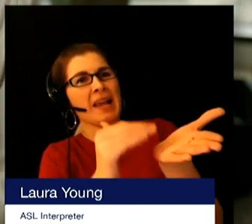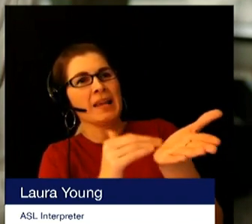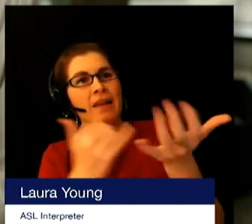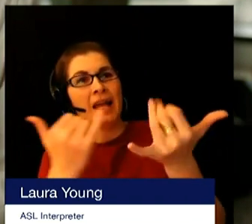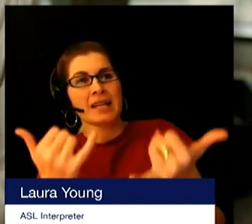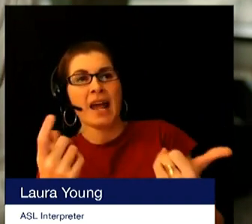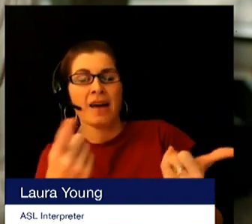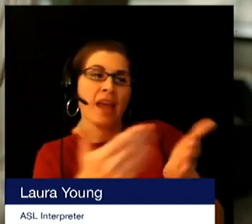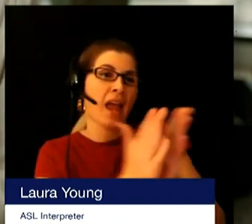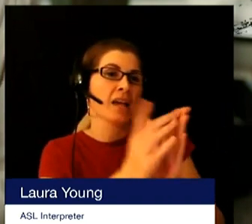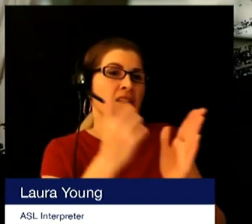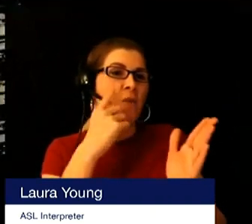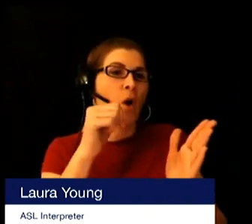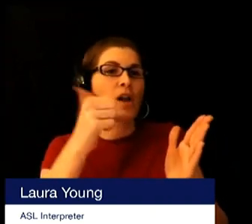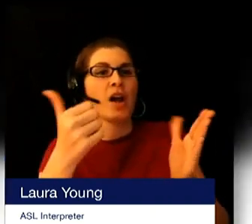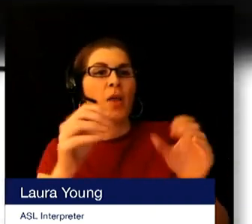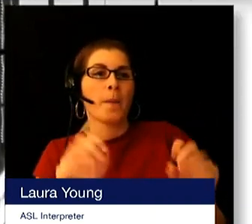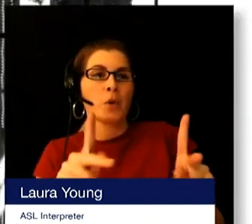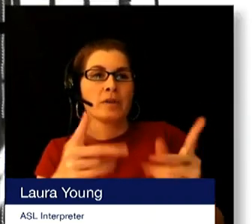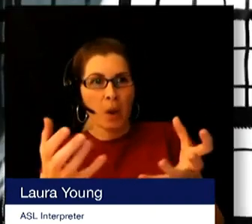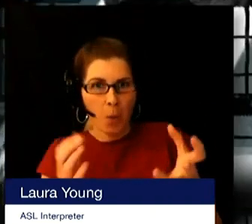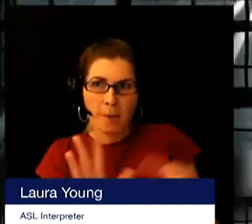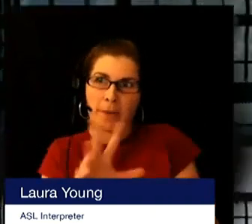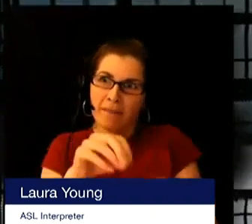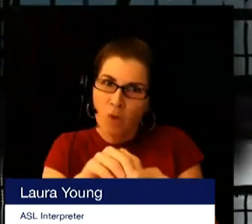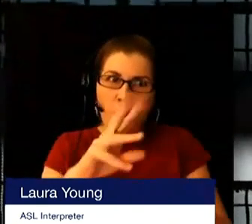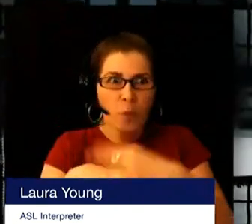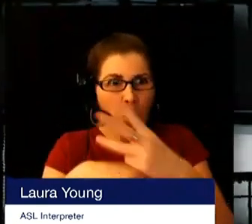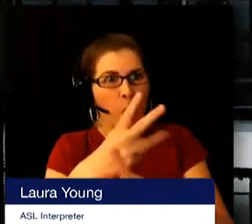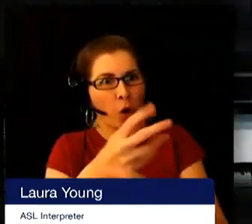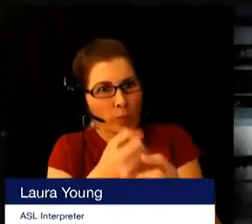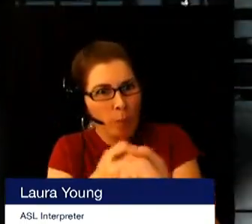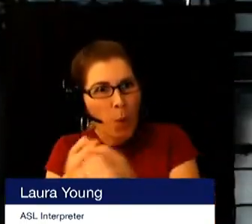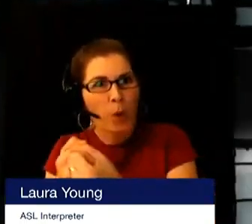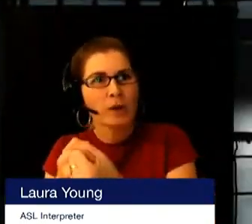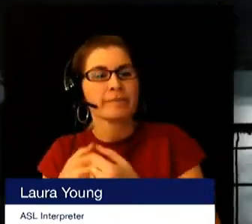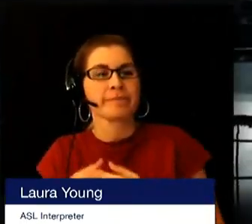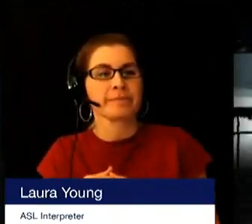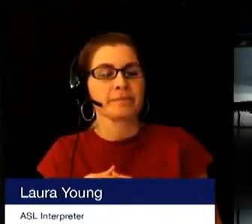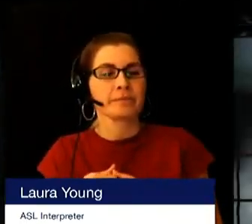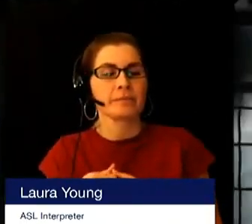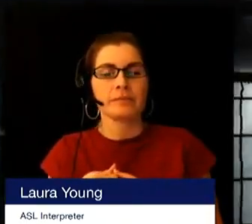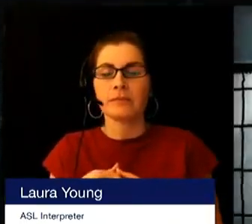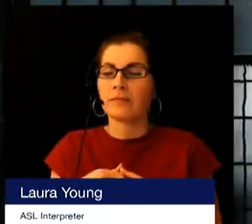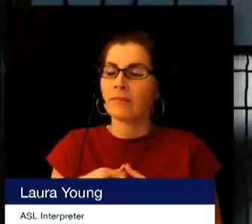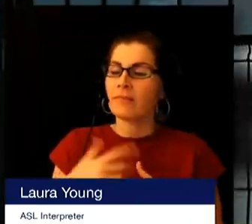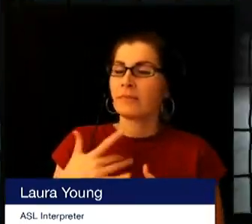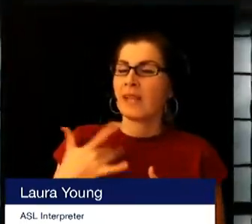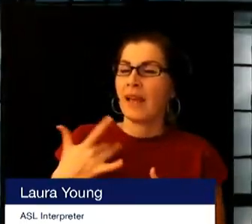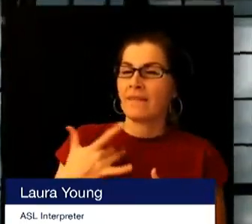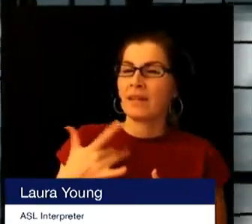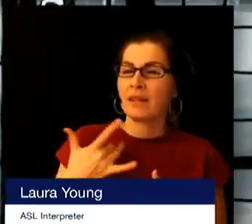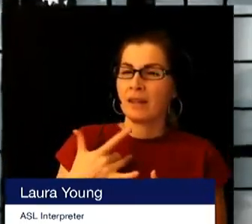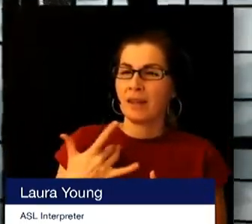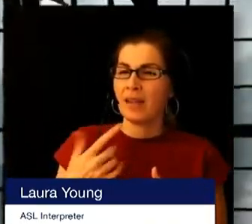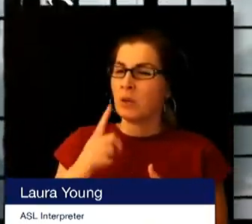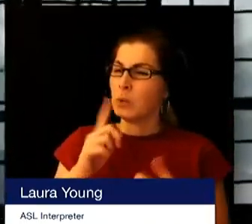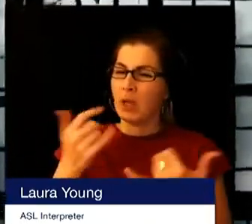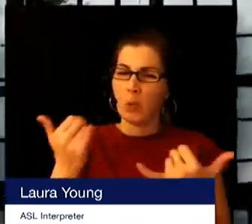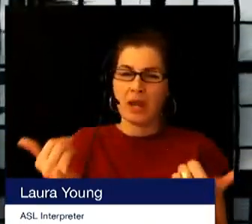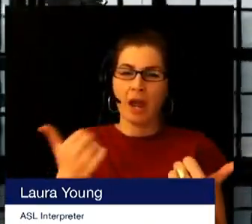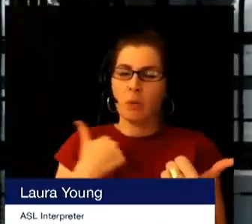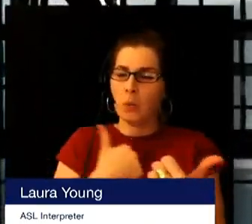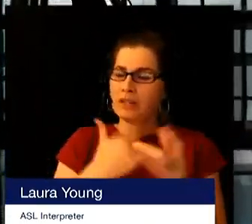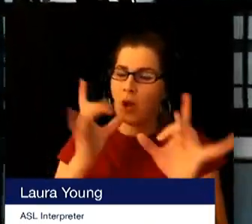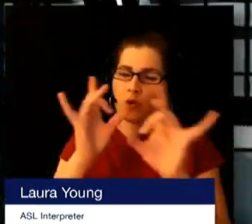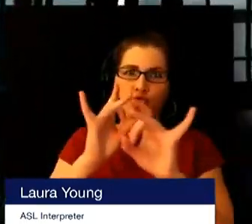to be a productive member of society. I think that we're really kind of in a crisis where we have got so